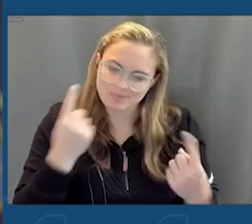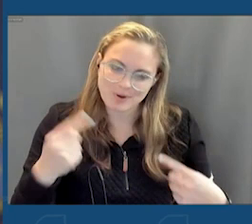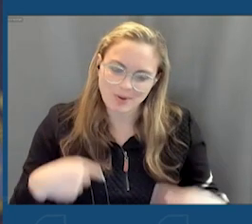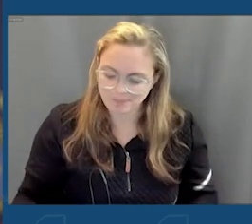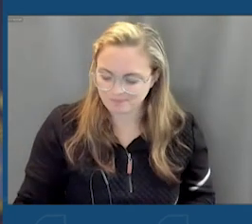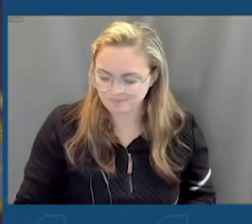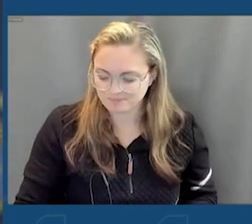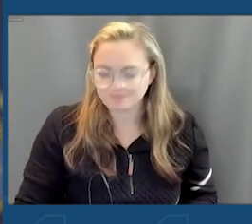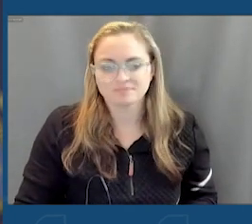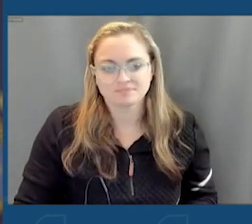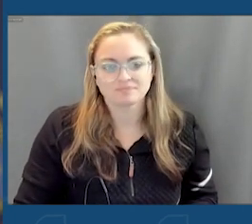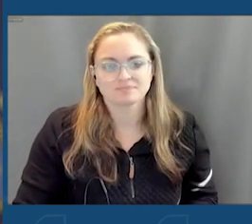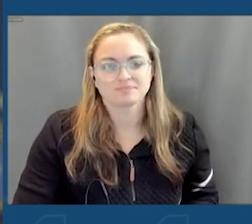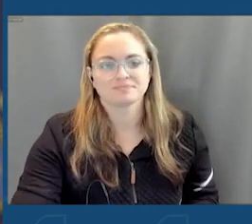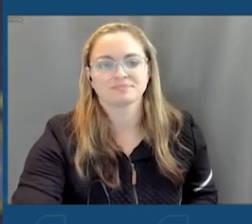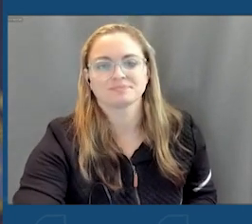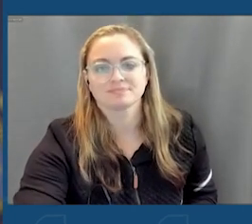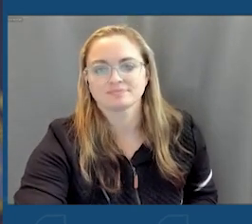said,